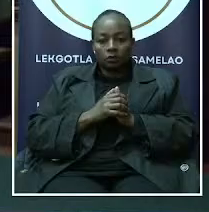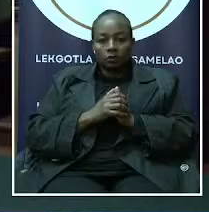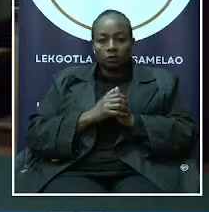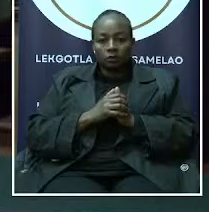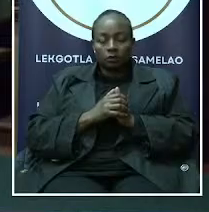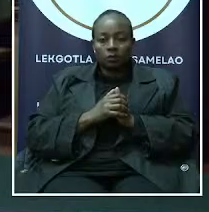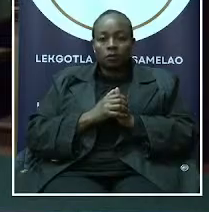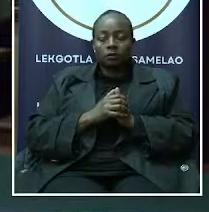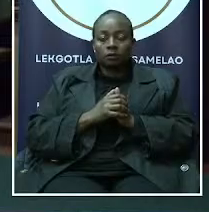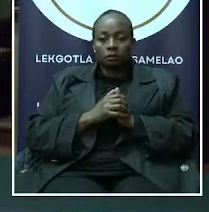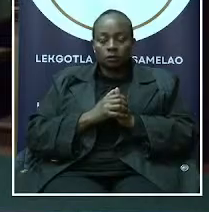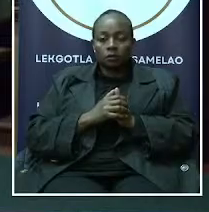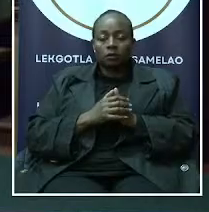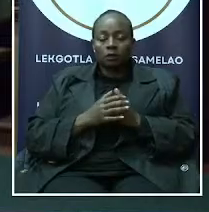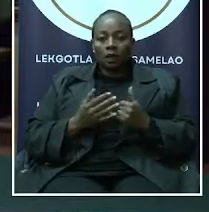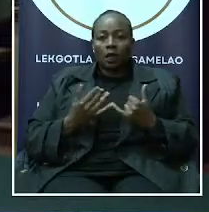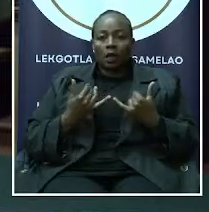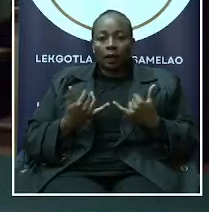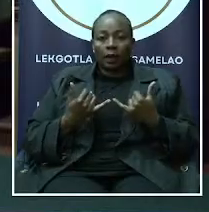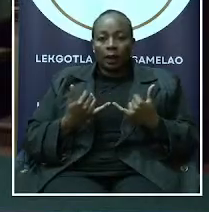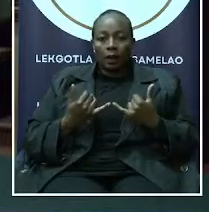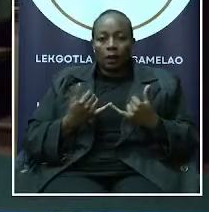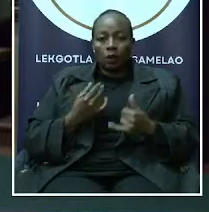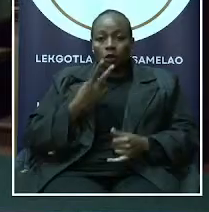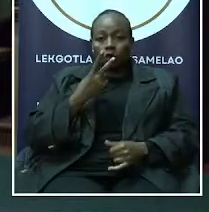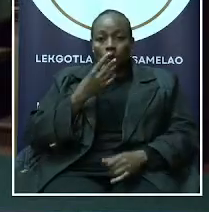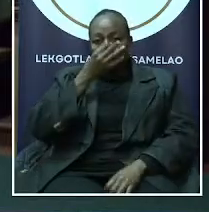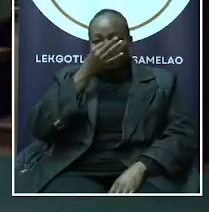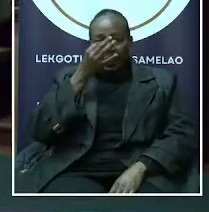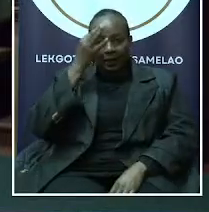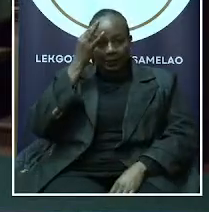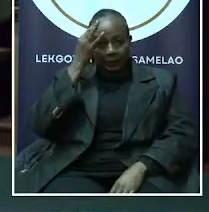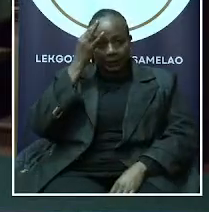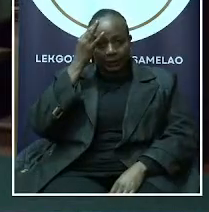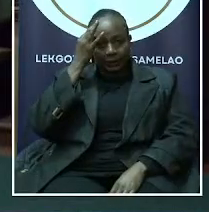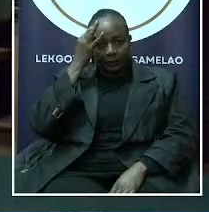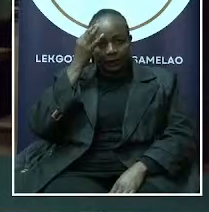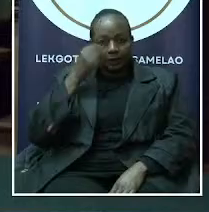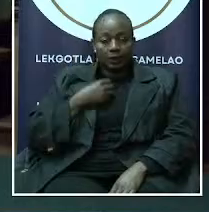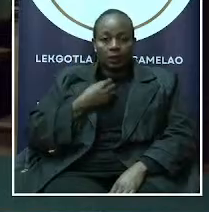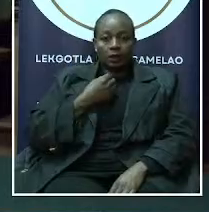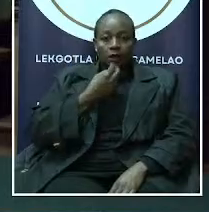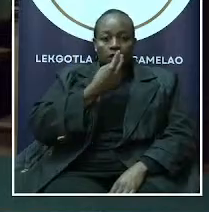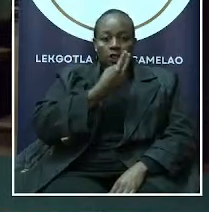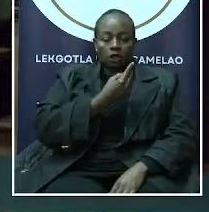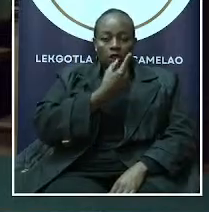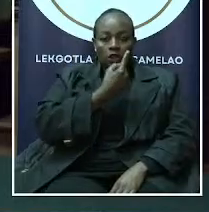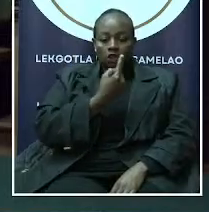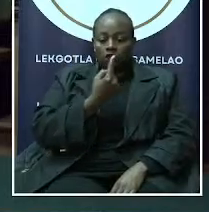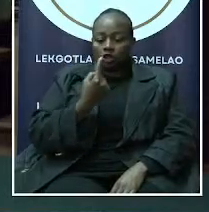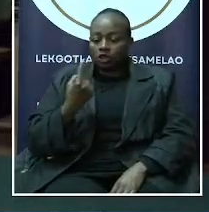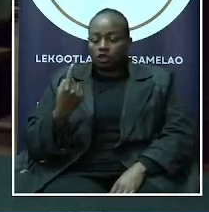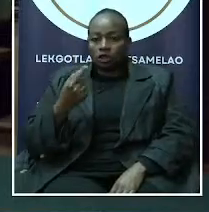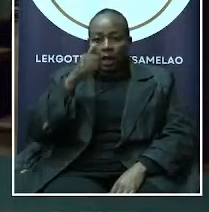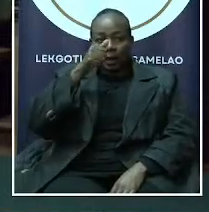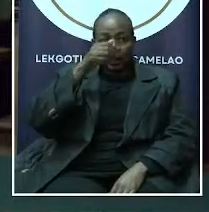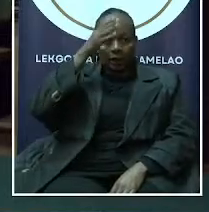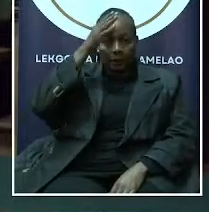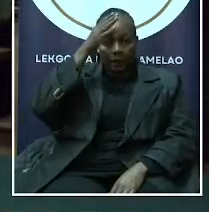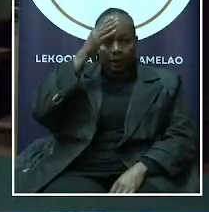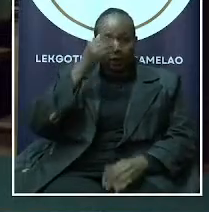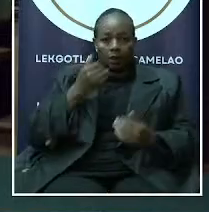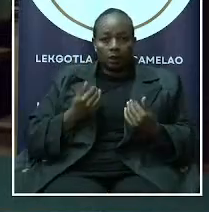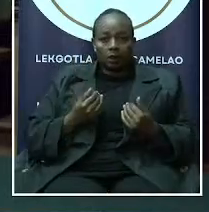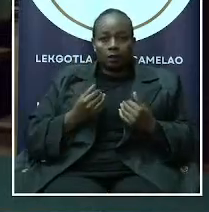We are going to give 2 minutes to speakers, to academic,